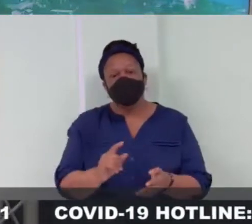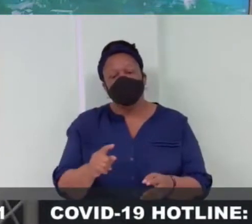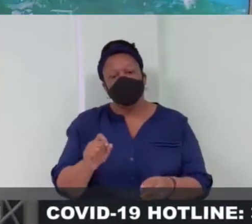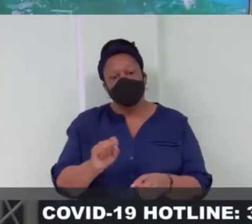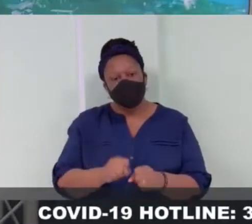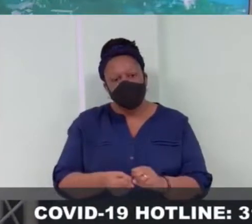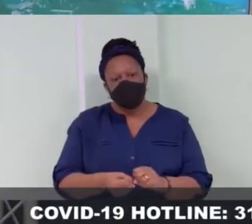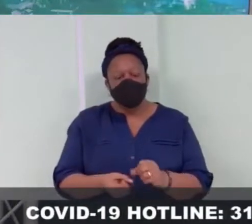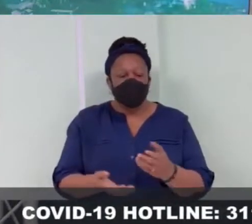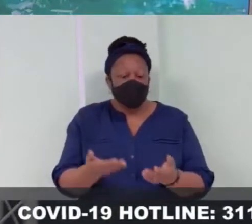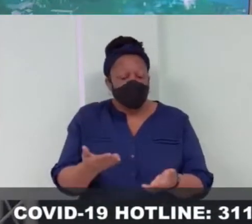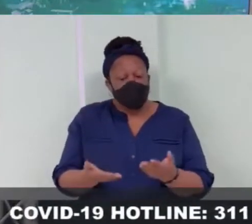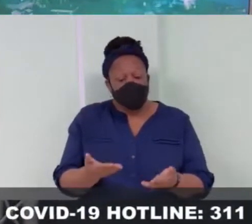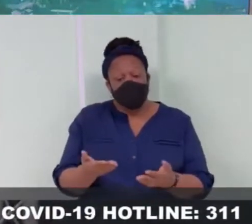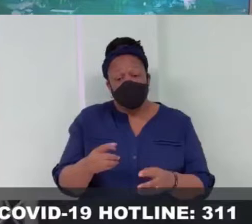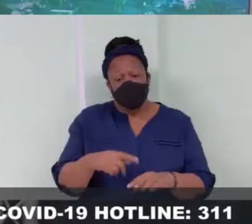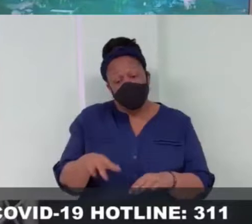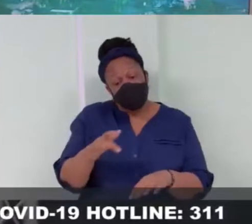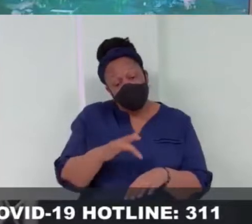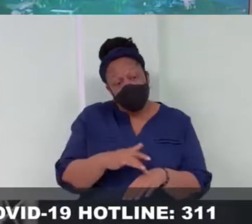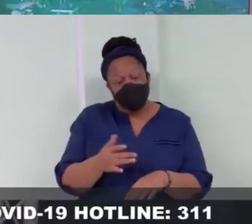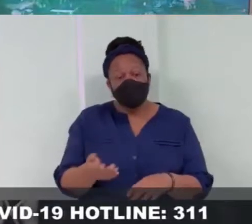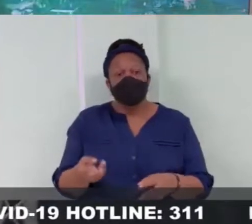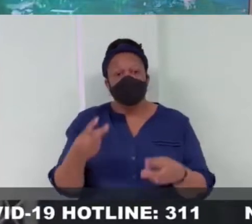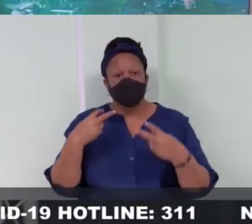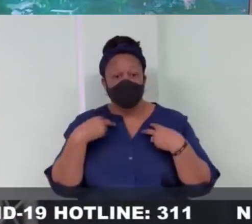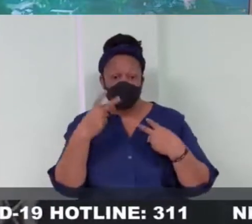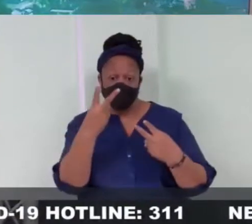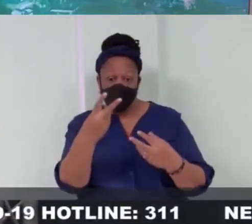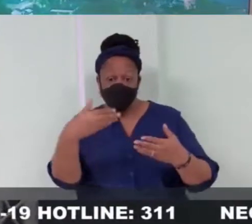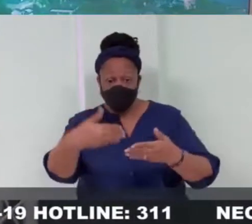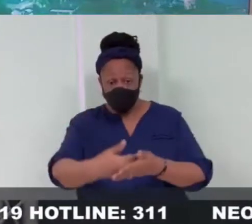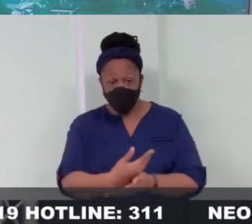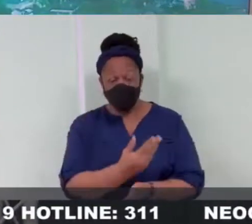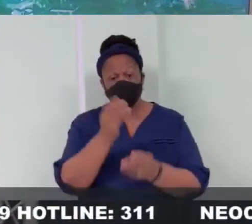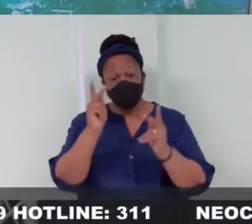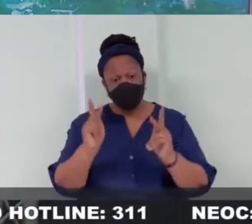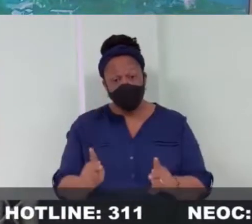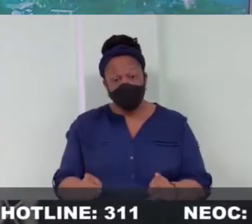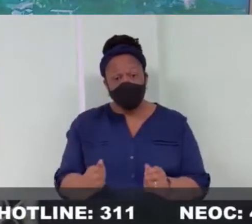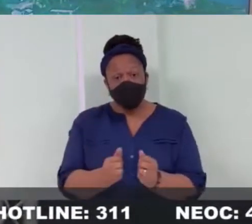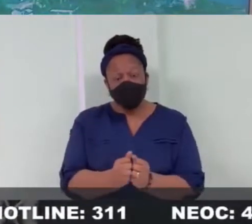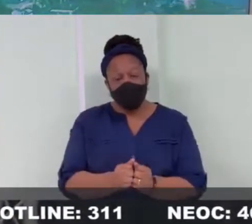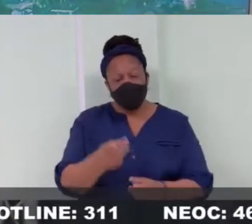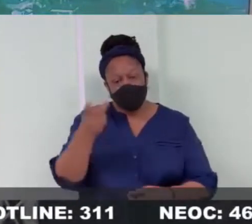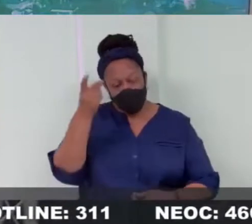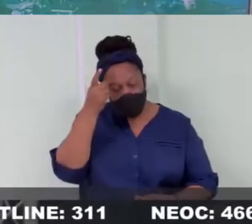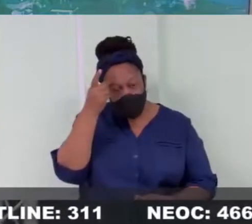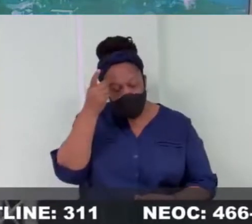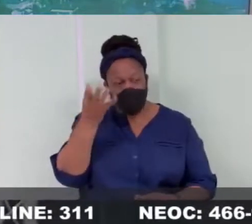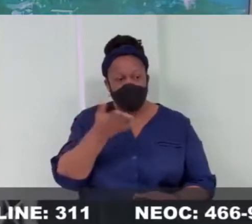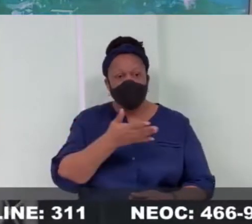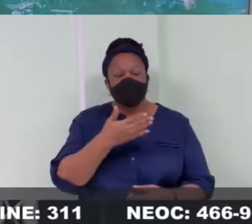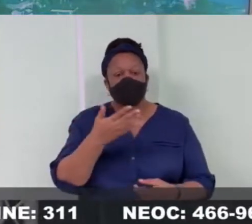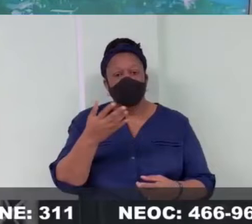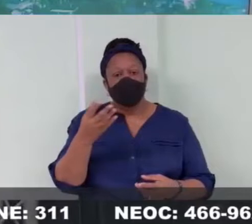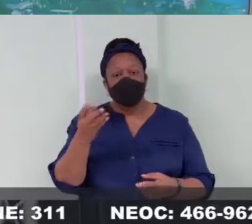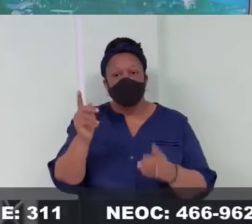International Airport, through the health screening unit, through immigration, customs, and then as they exit